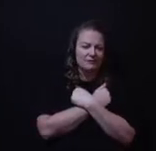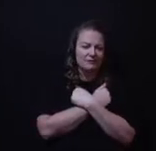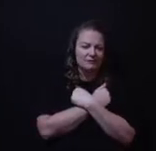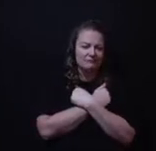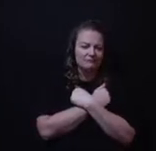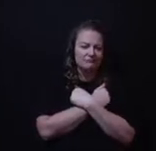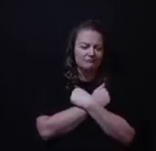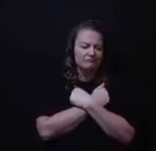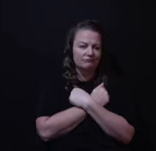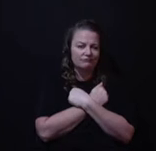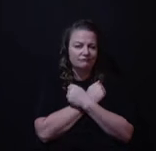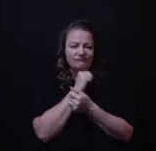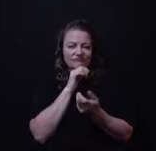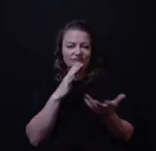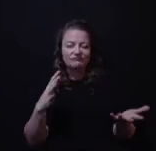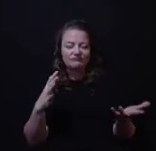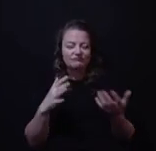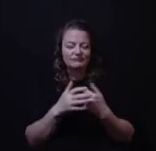nothing.